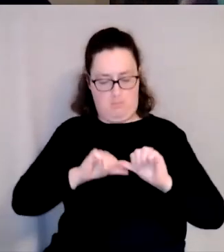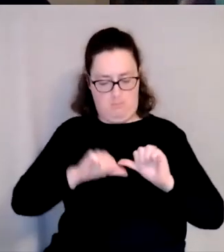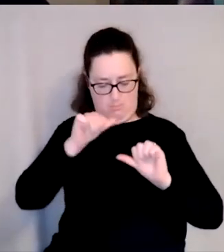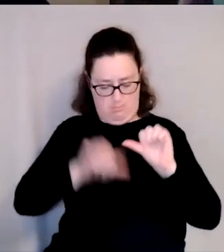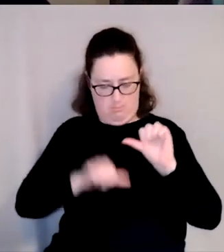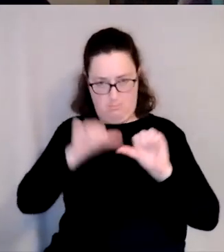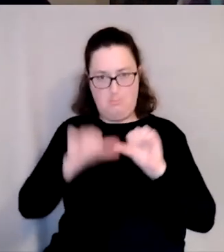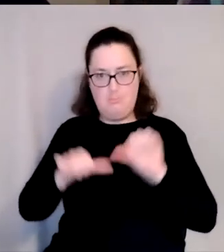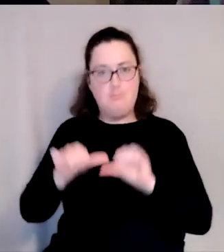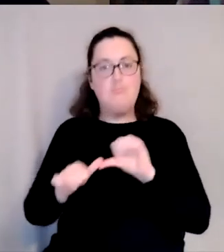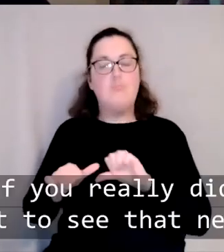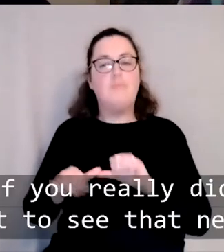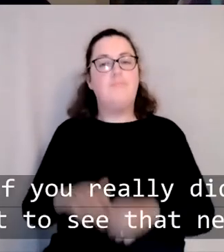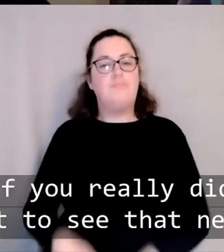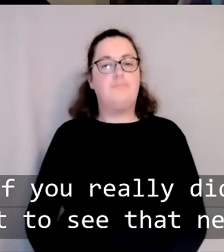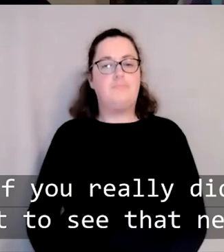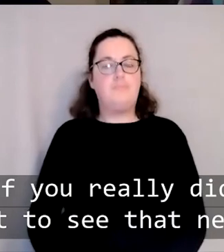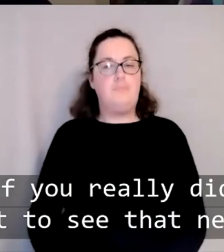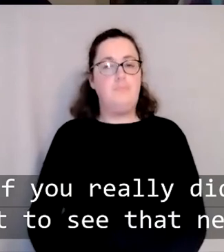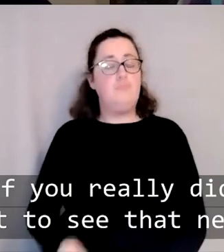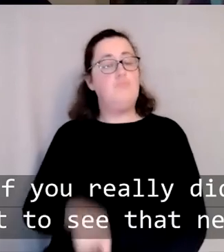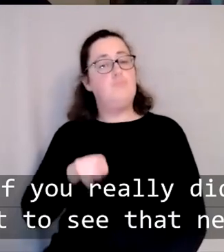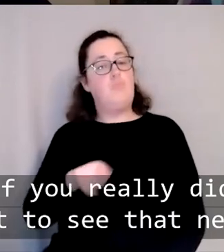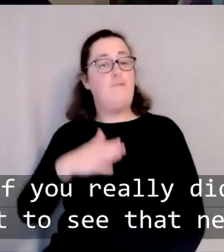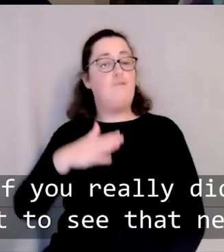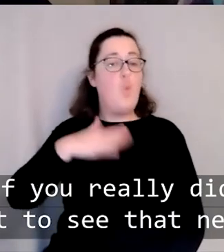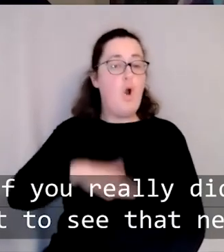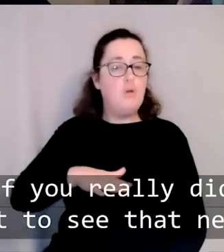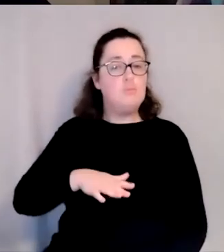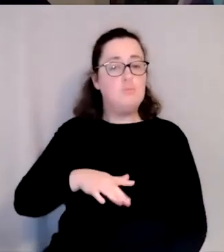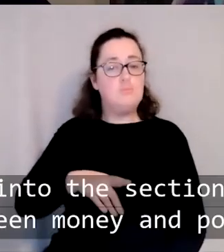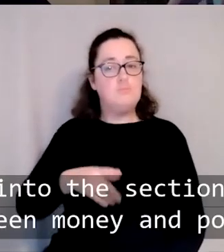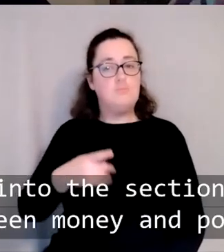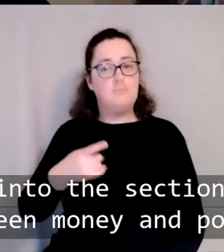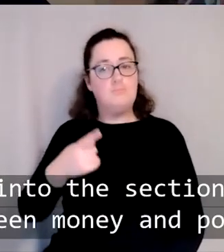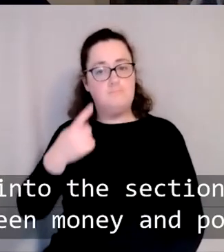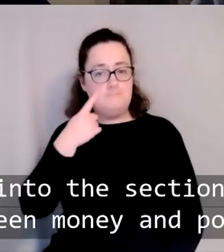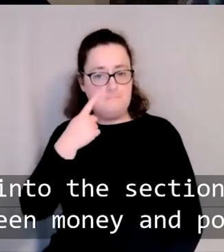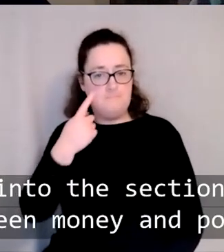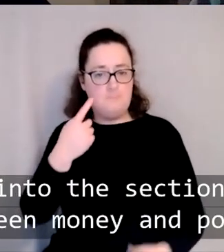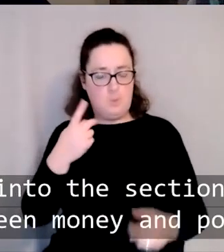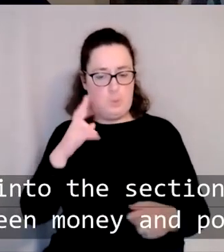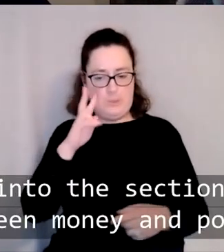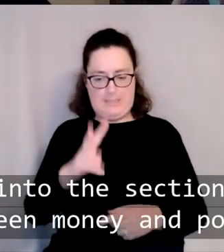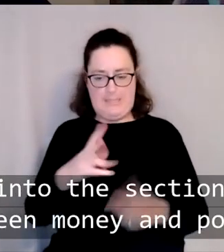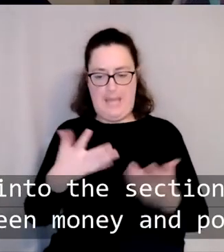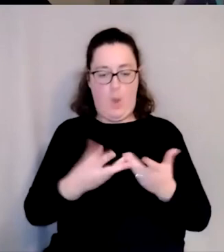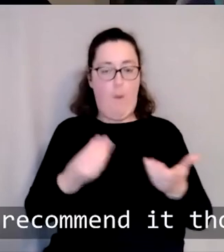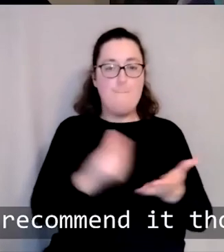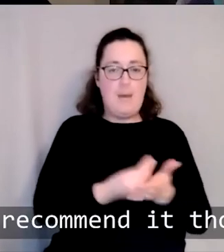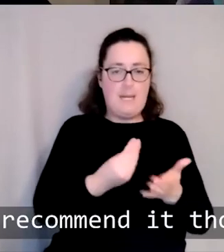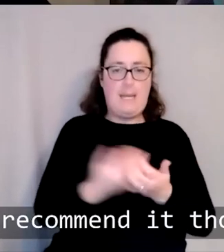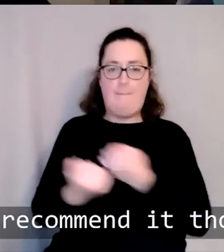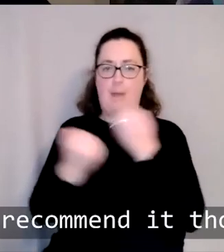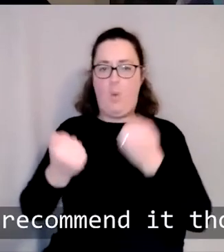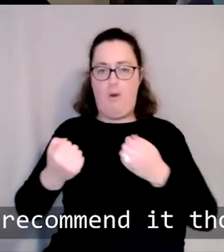think it's you know, if you really did want to see that nexus and intersection between money and power,